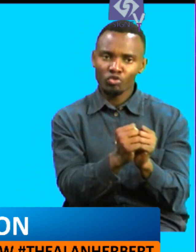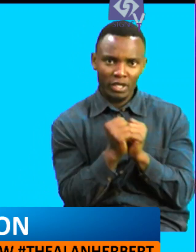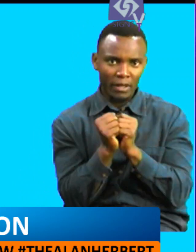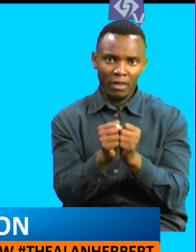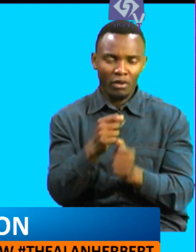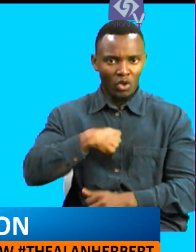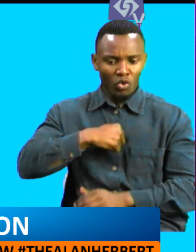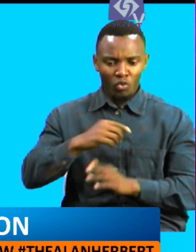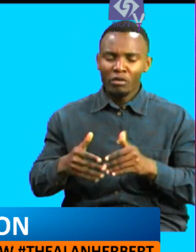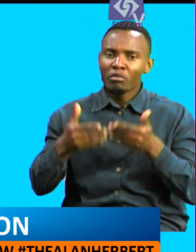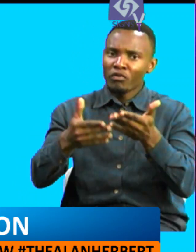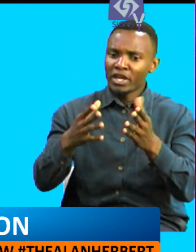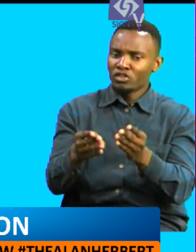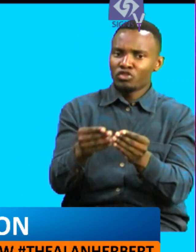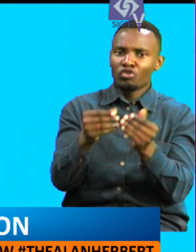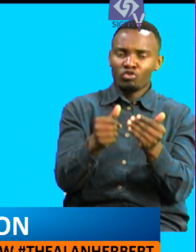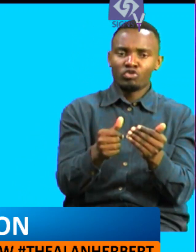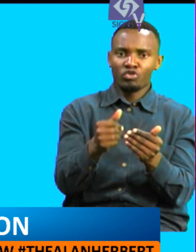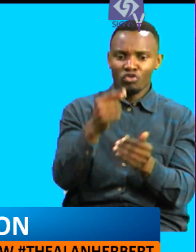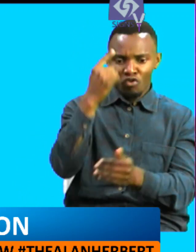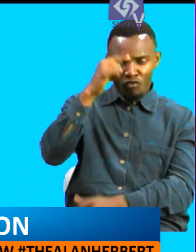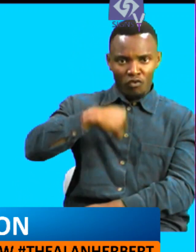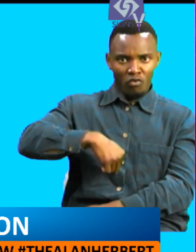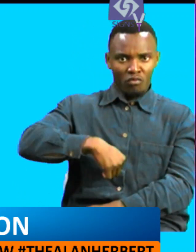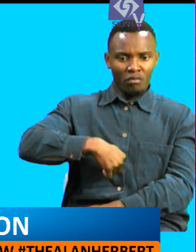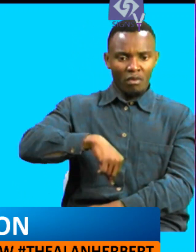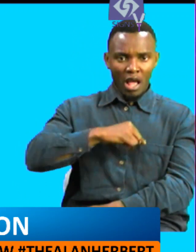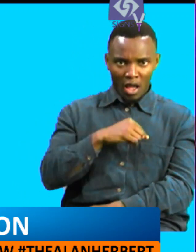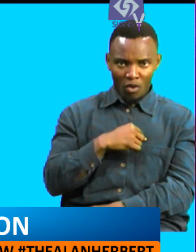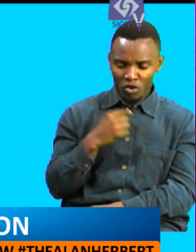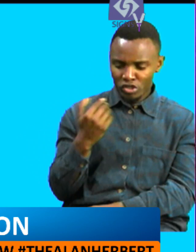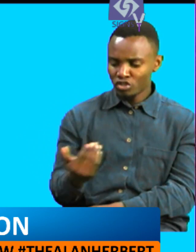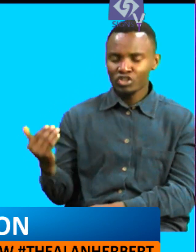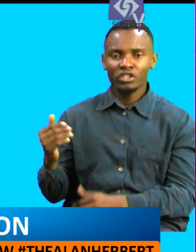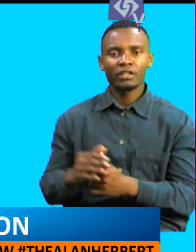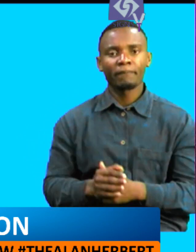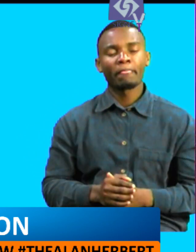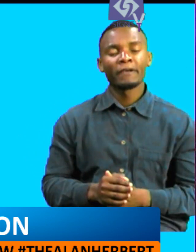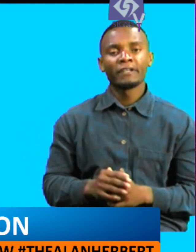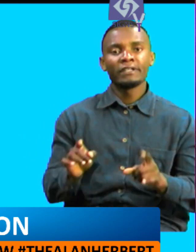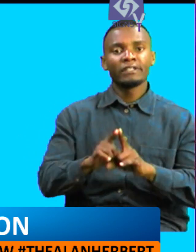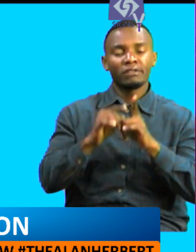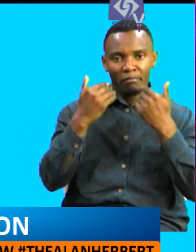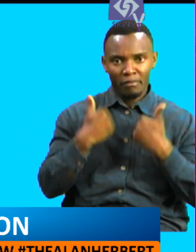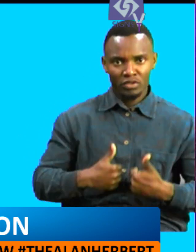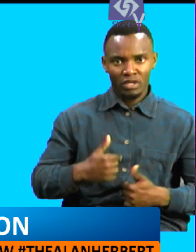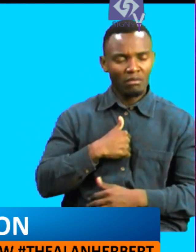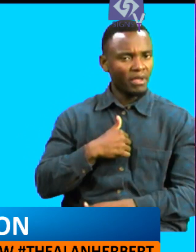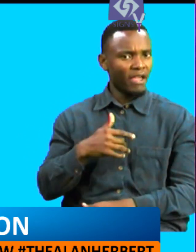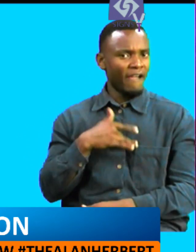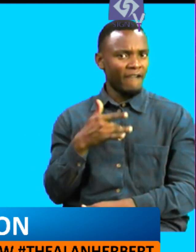collectively provide solutions for our kids. And for me, I